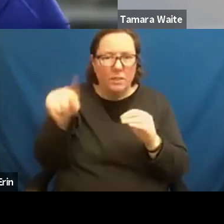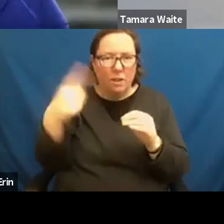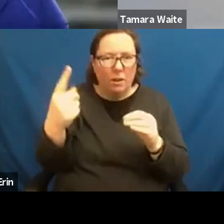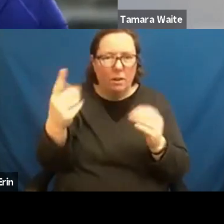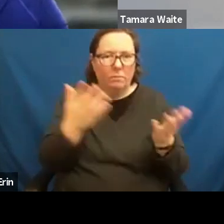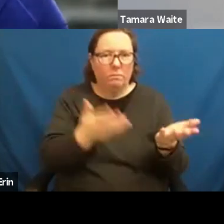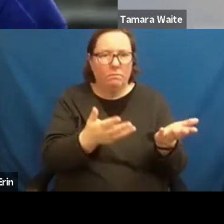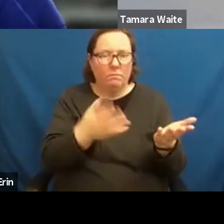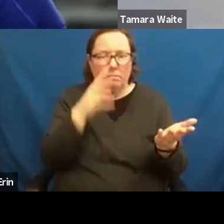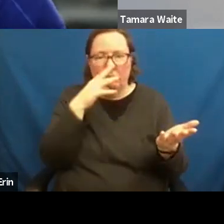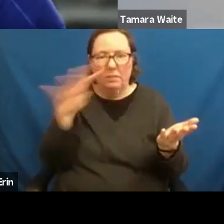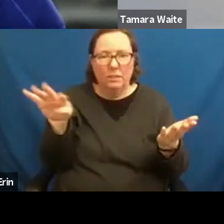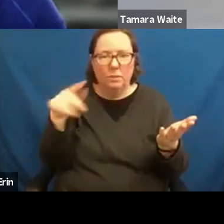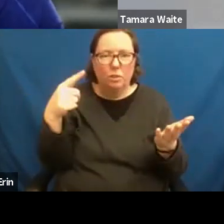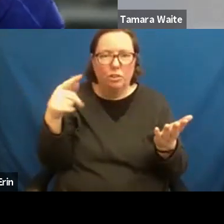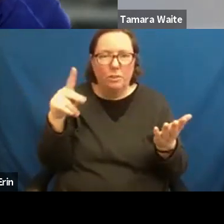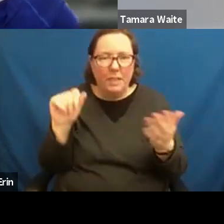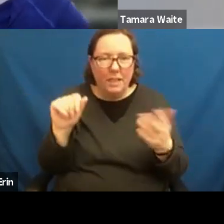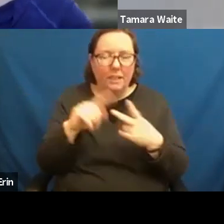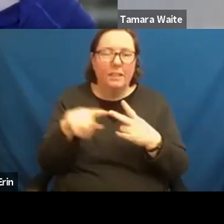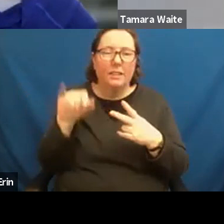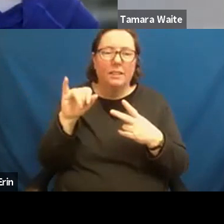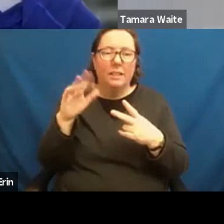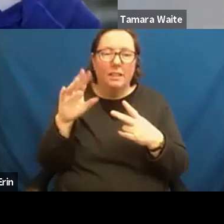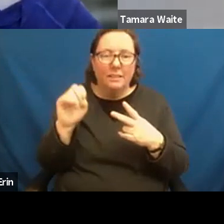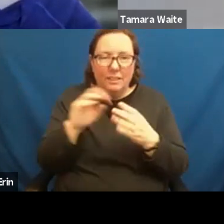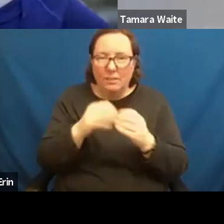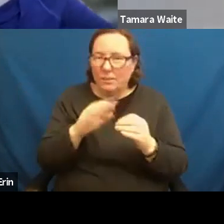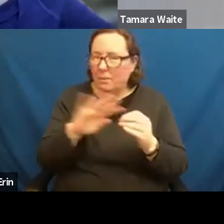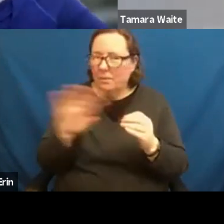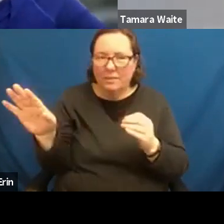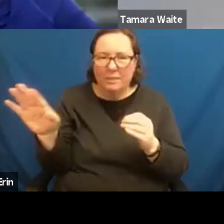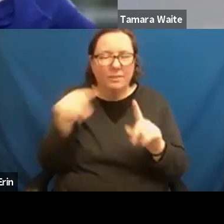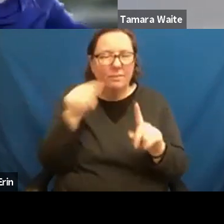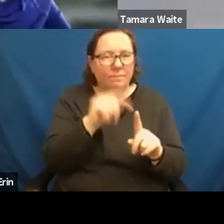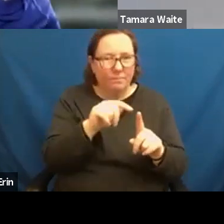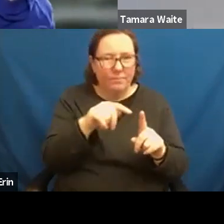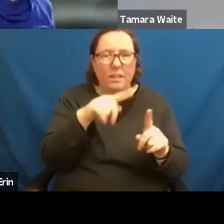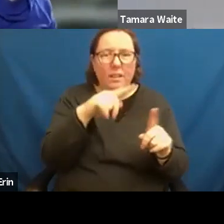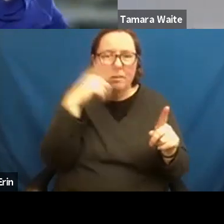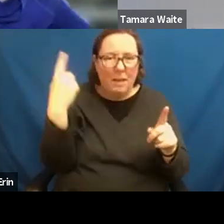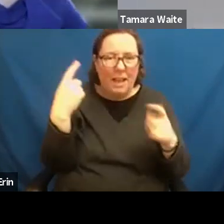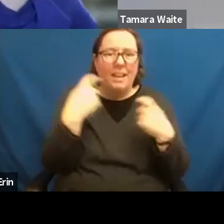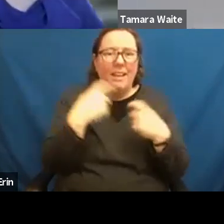and disregard GPAs and ISEE scores. They show that Black and Latinx students with equivalent